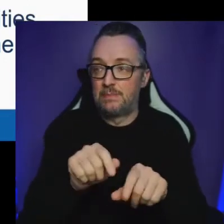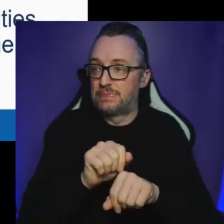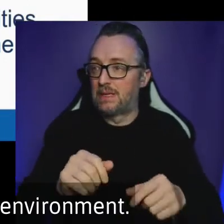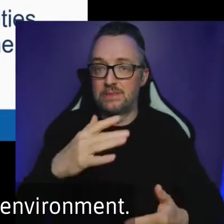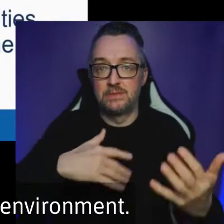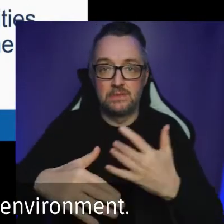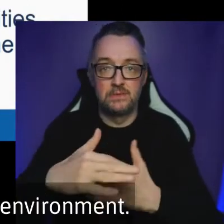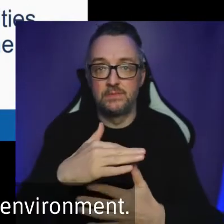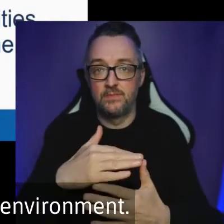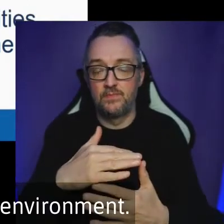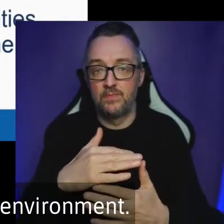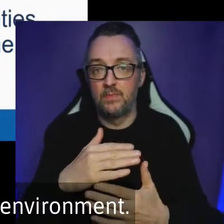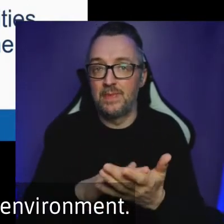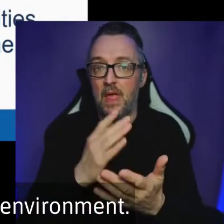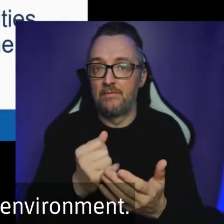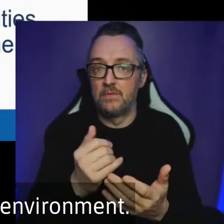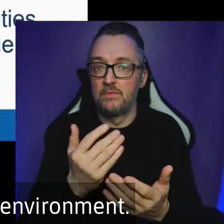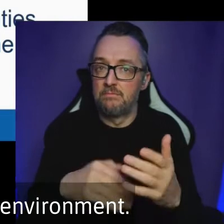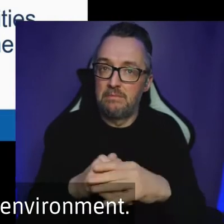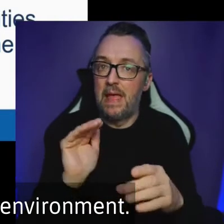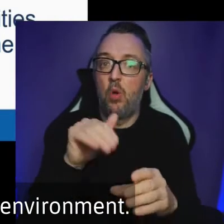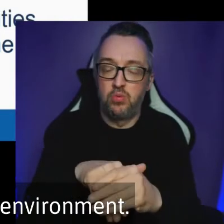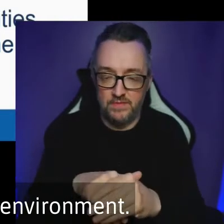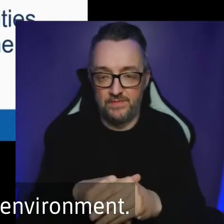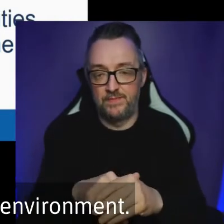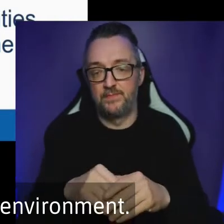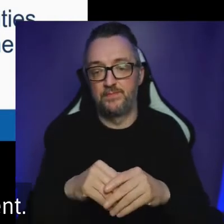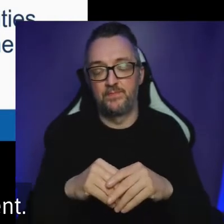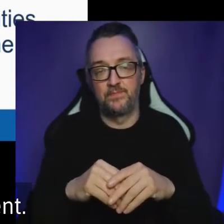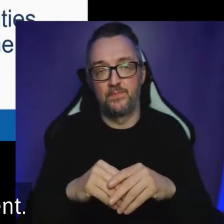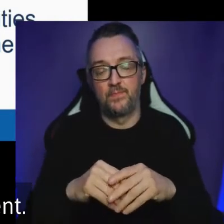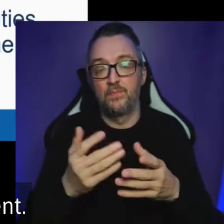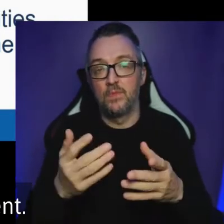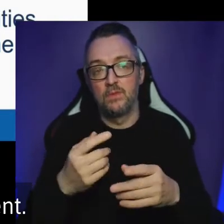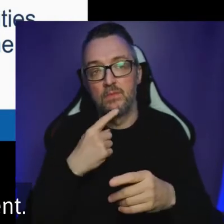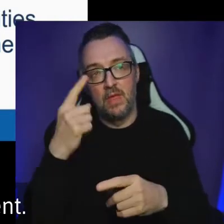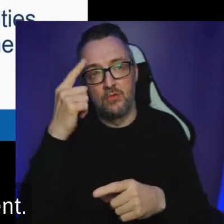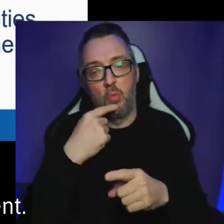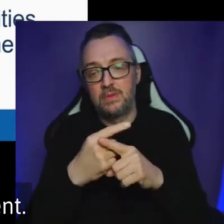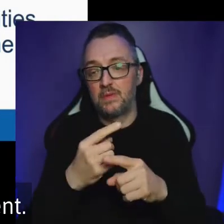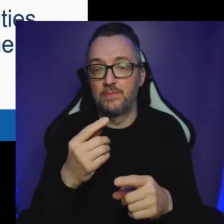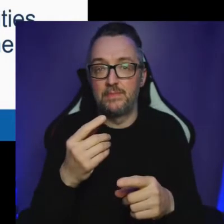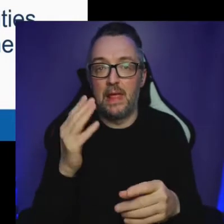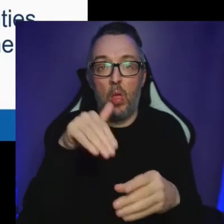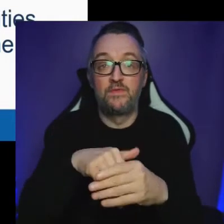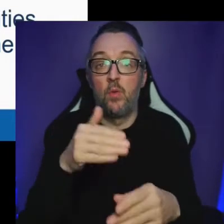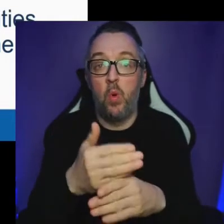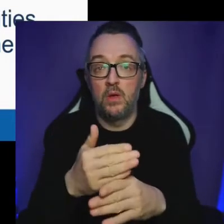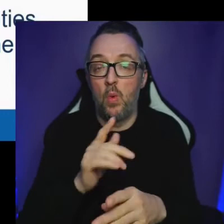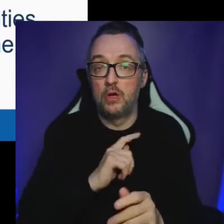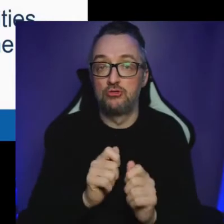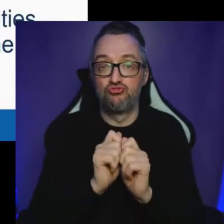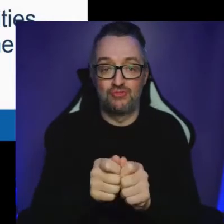else, having an inclusive inclusive education environment. We also think about an inclusive work environment. We're treating